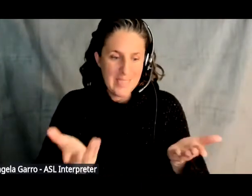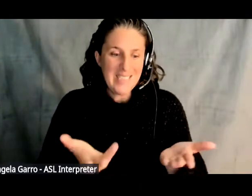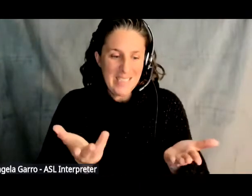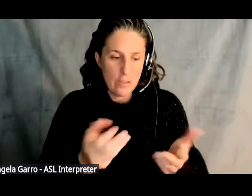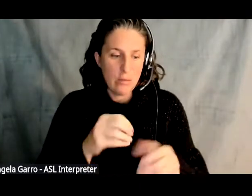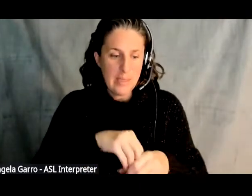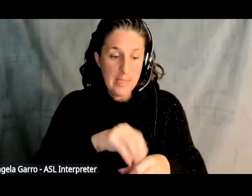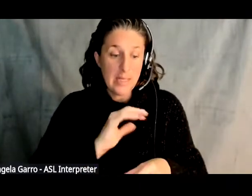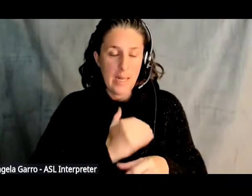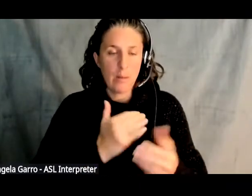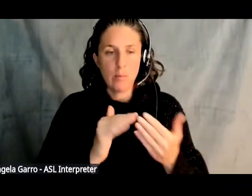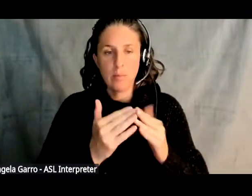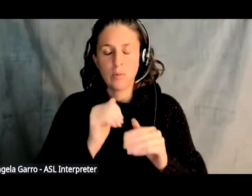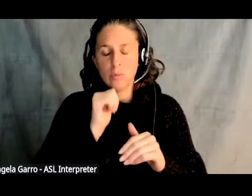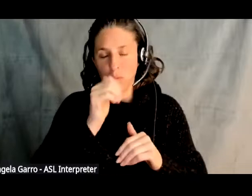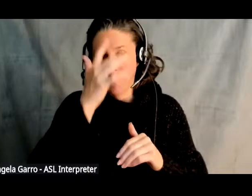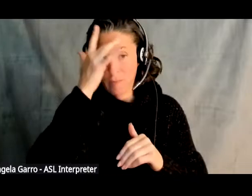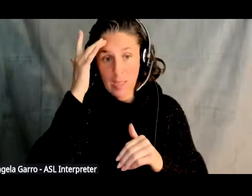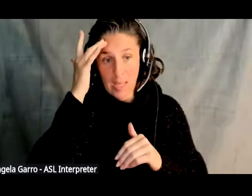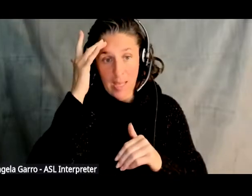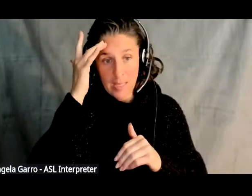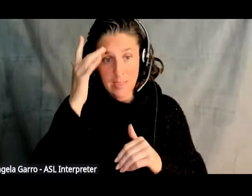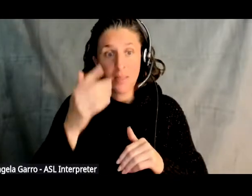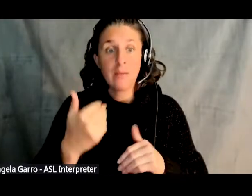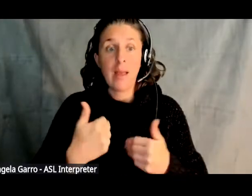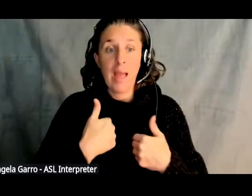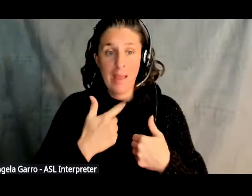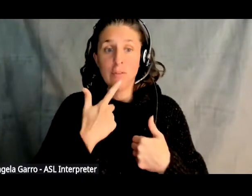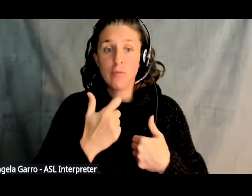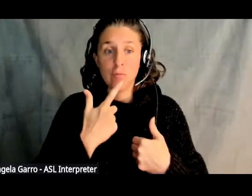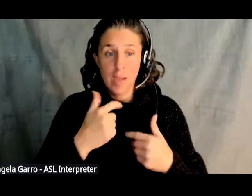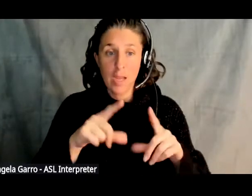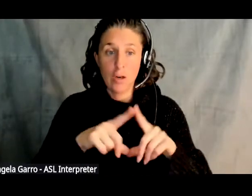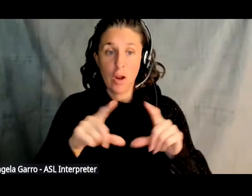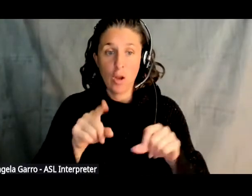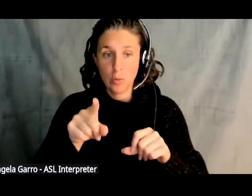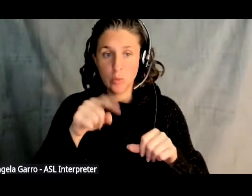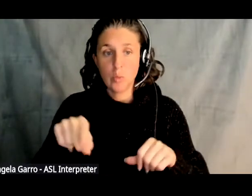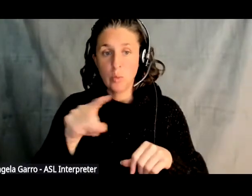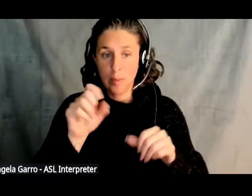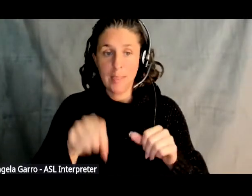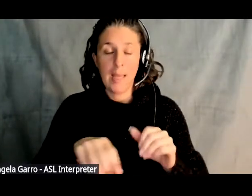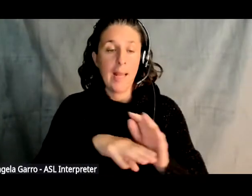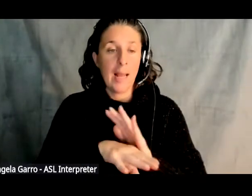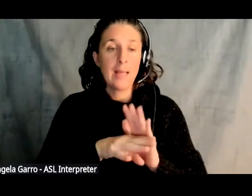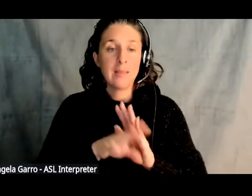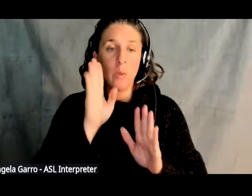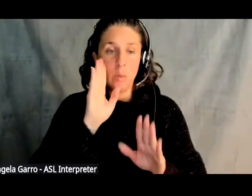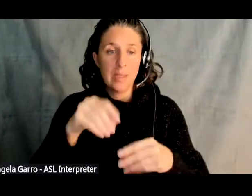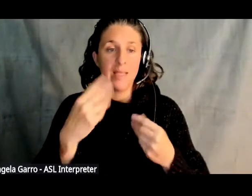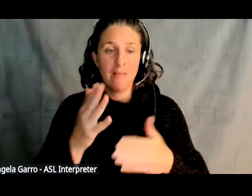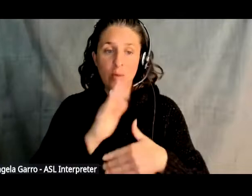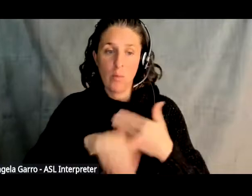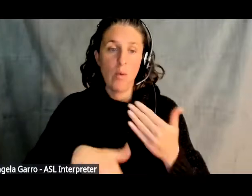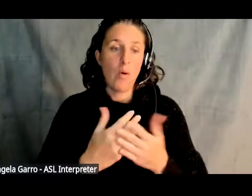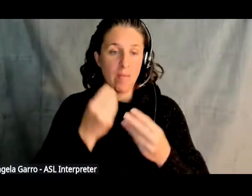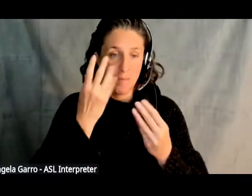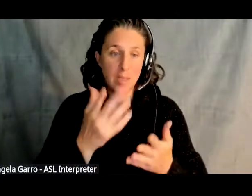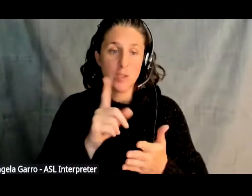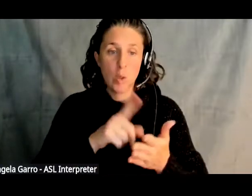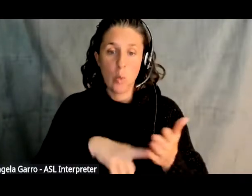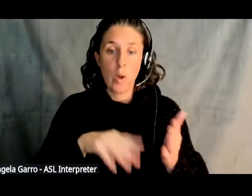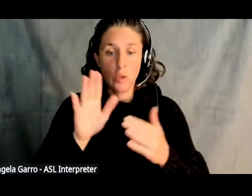community, don't forget that there are red cards that you can access that will give you all of the information on what your rights